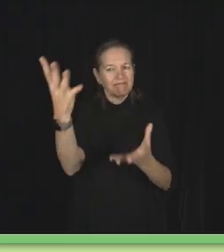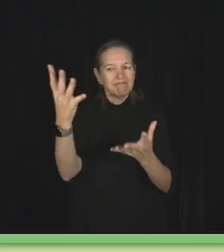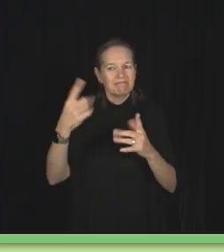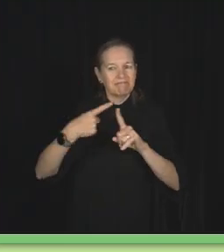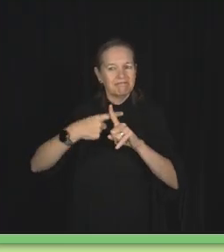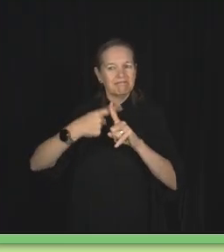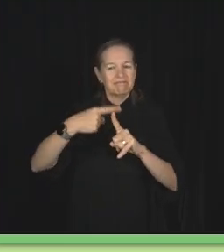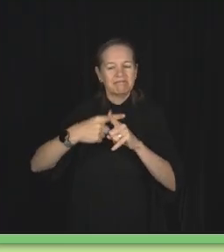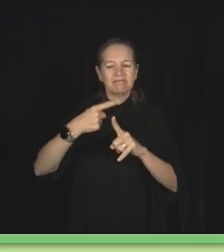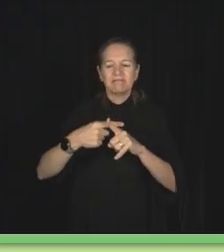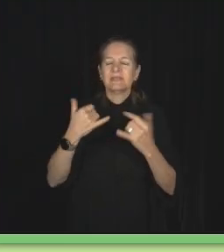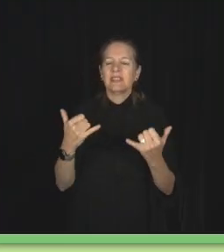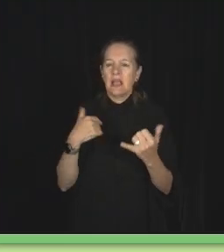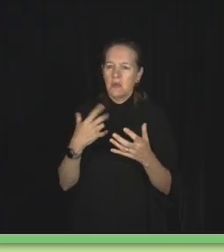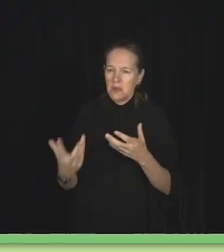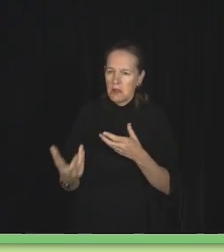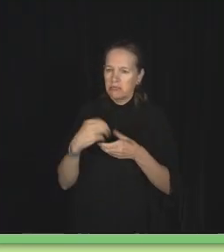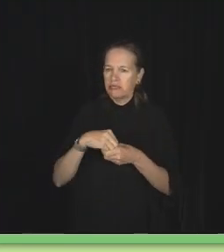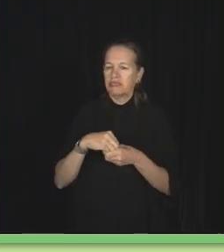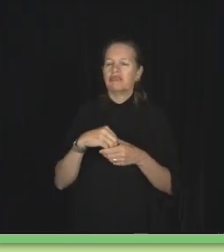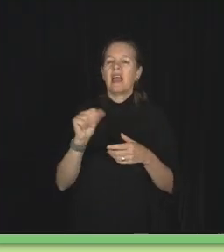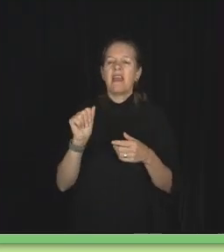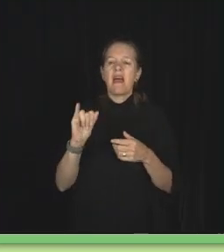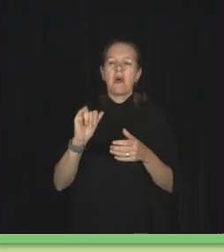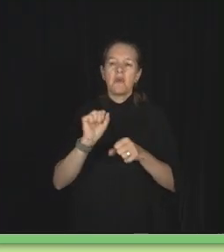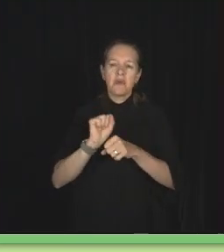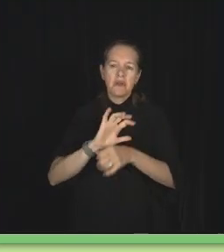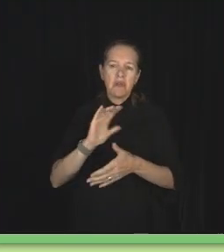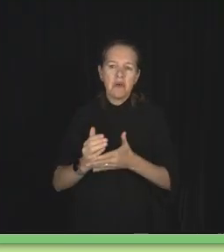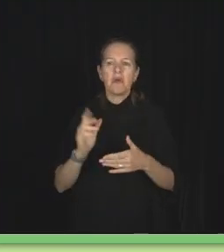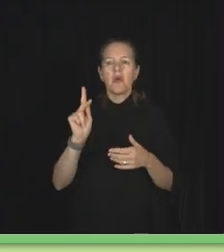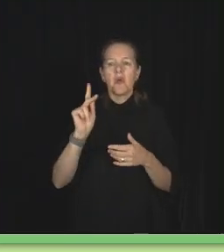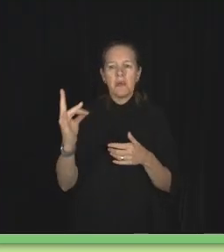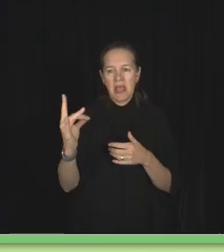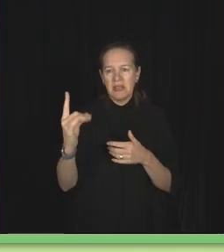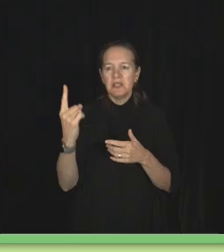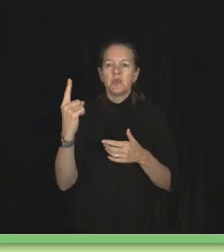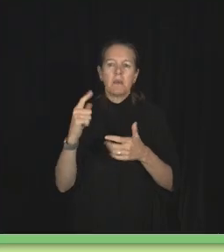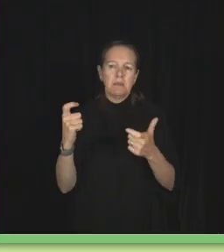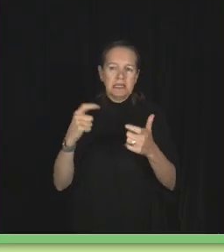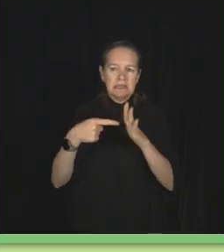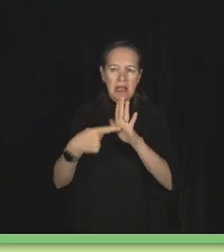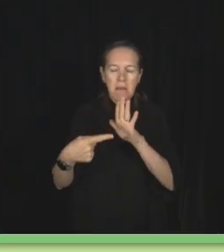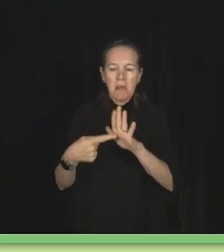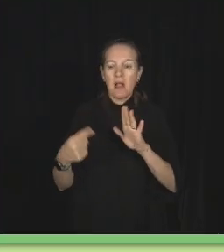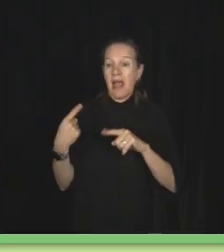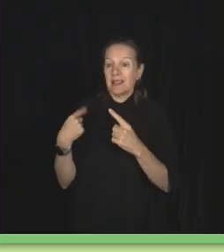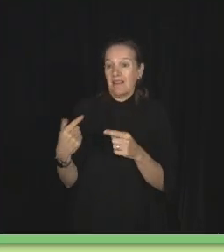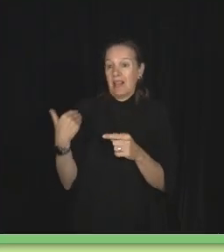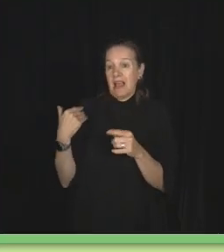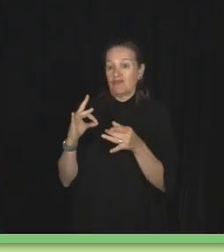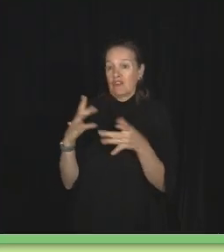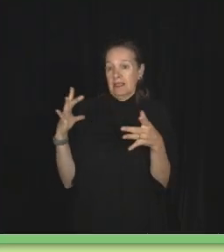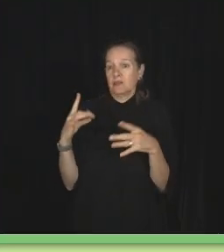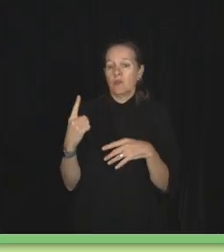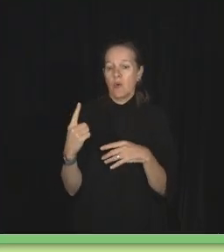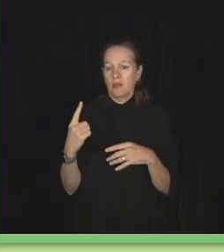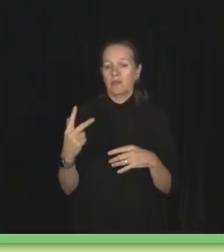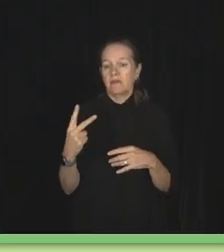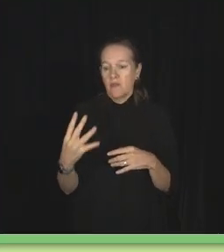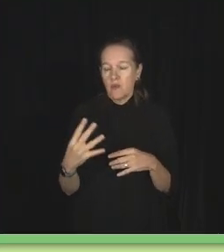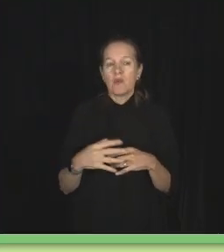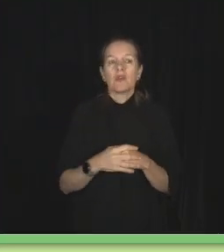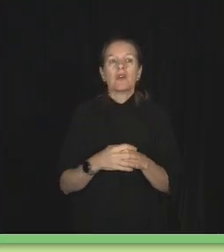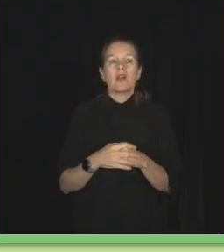to embrace AI workloads. Kubernetes is, obviously one of the leading examples. As of the last release, 1.3.4, the dynamic